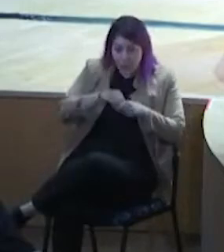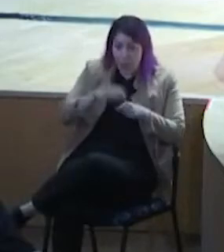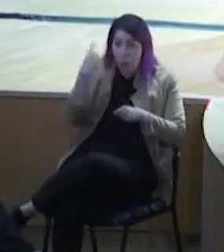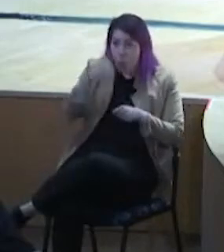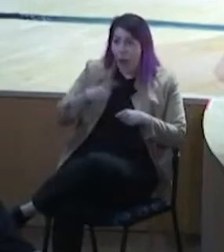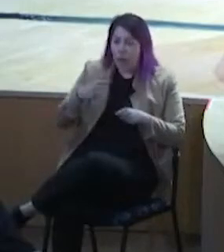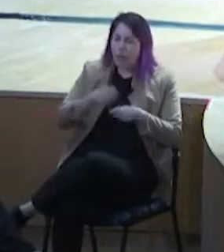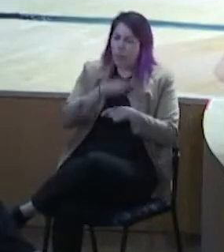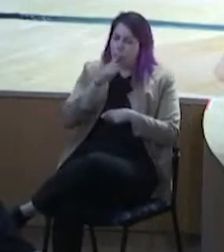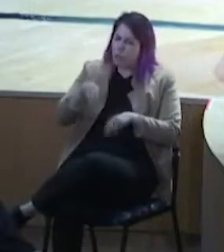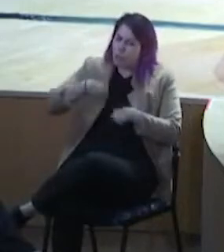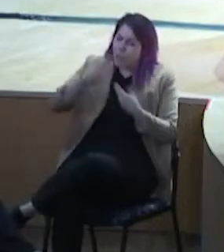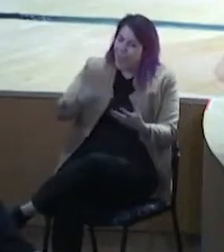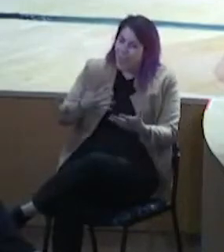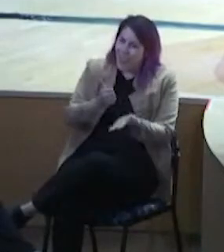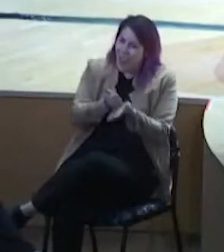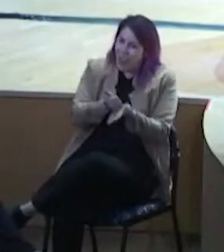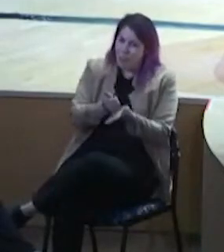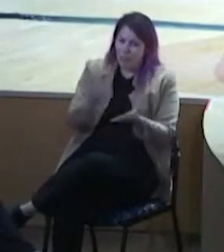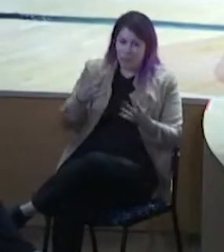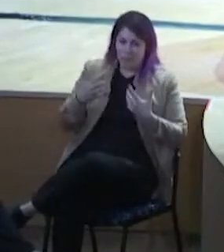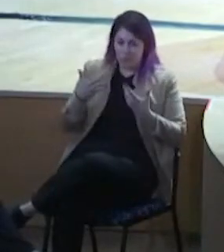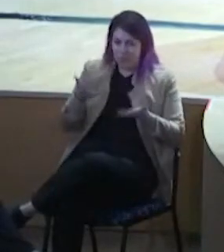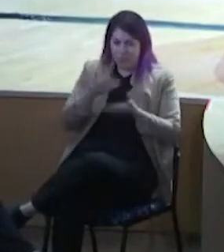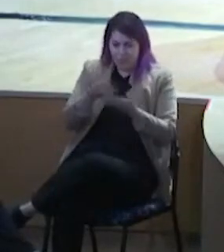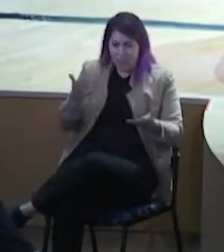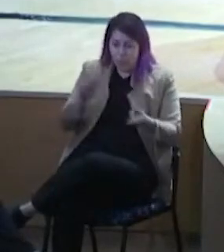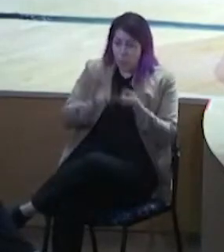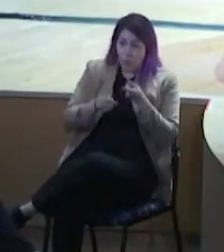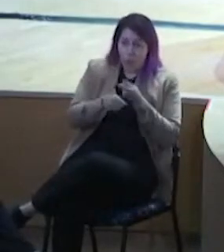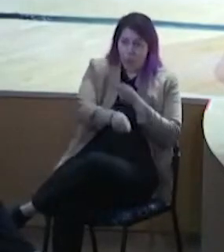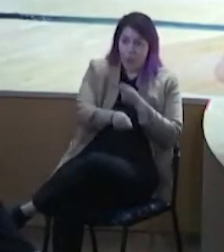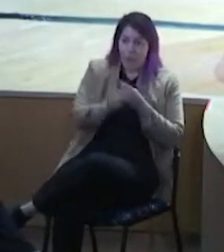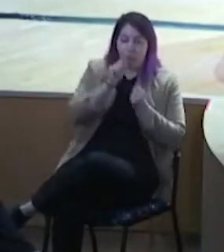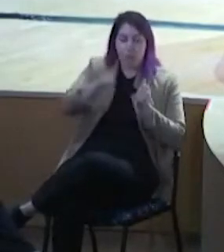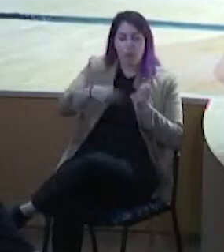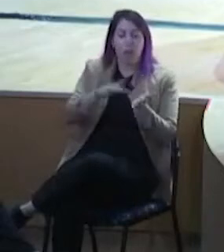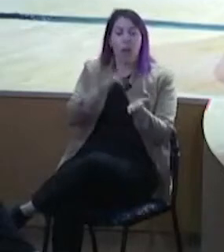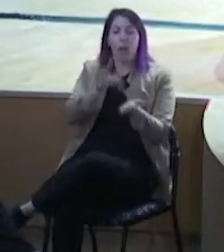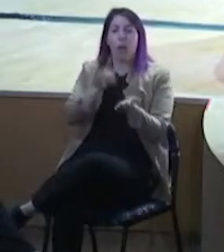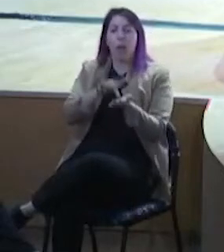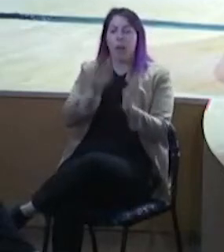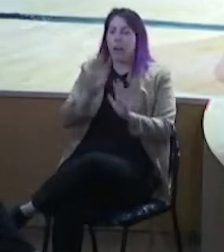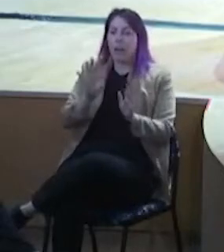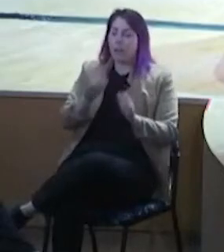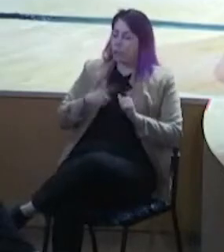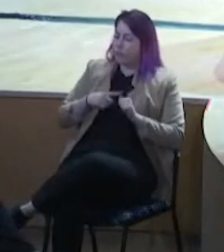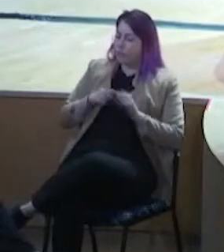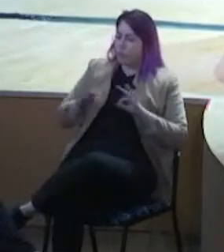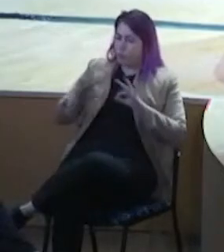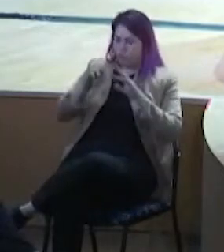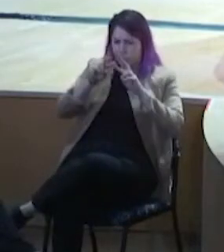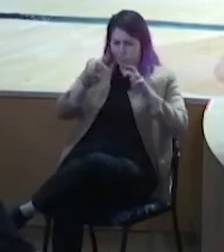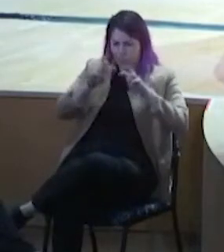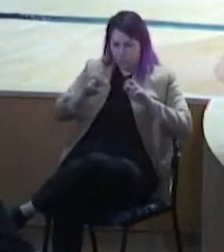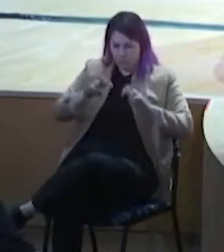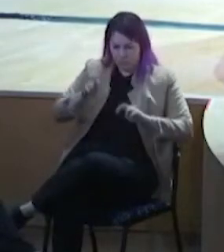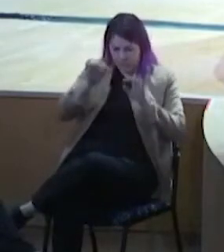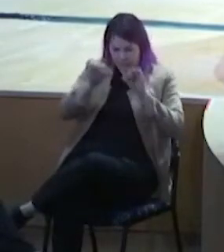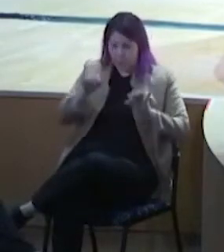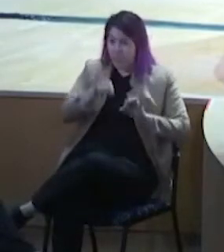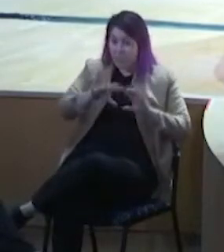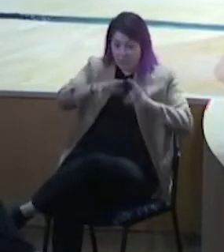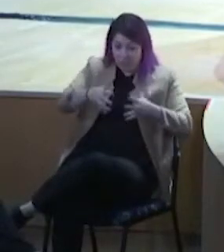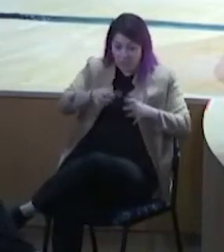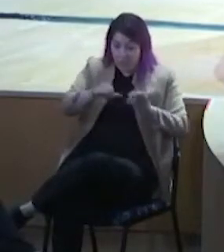and wealth of that place, right? So it starts with understanding the system first, and that entire system is built